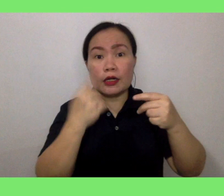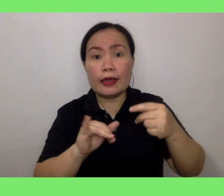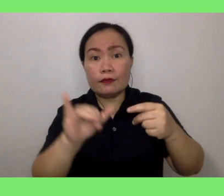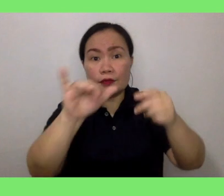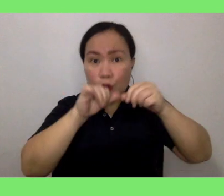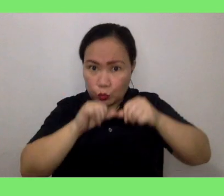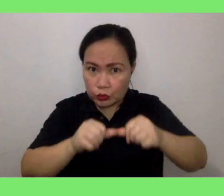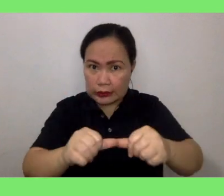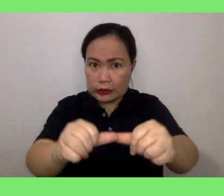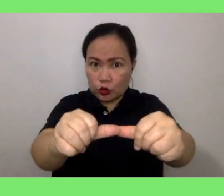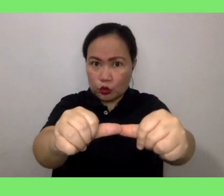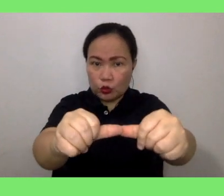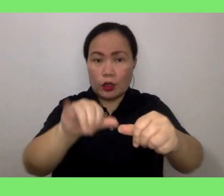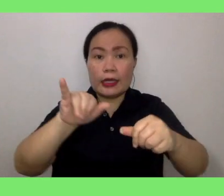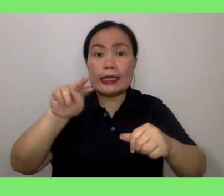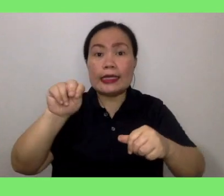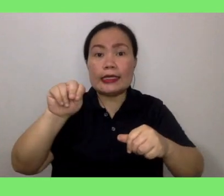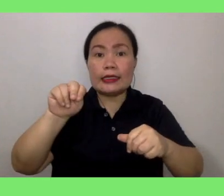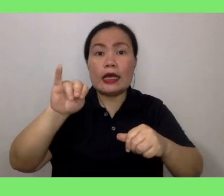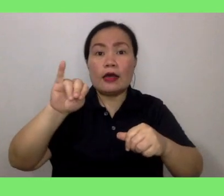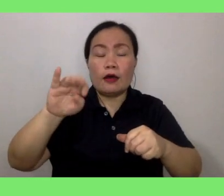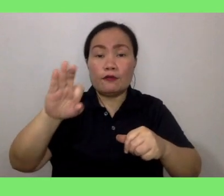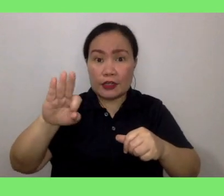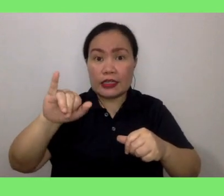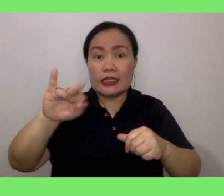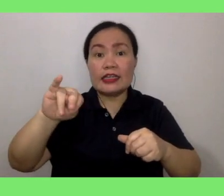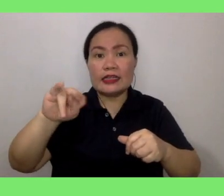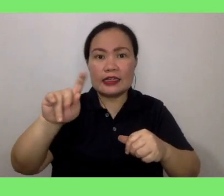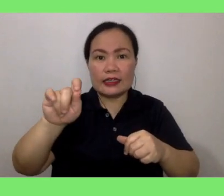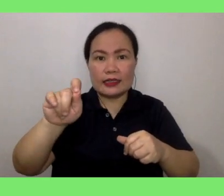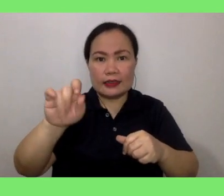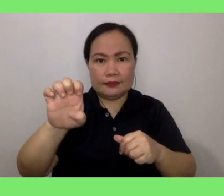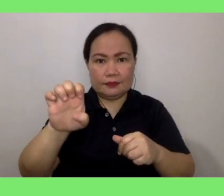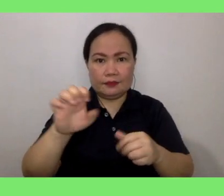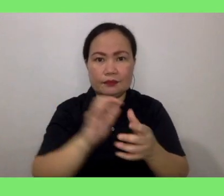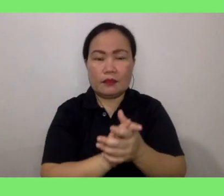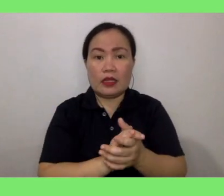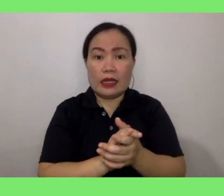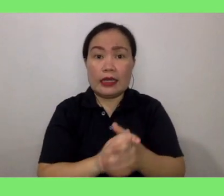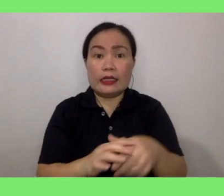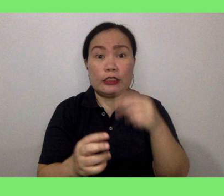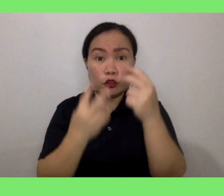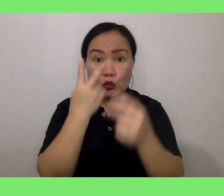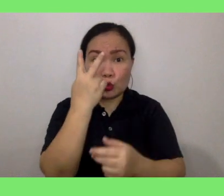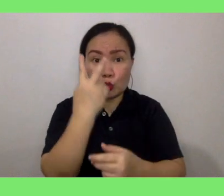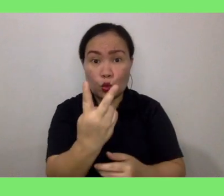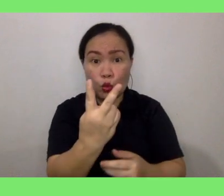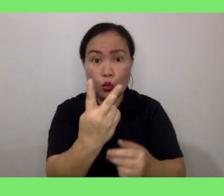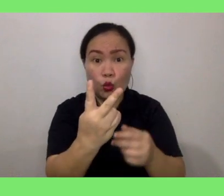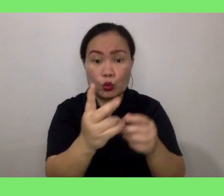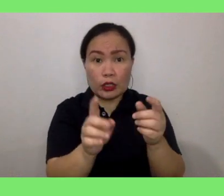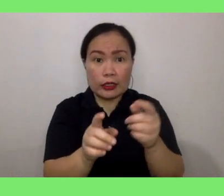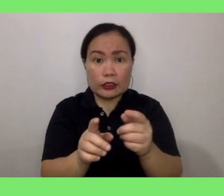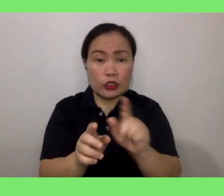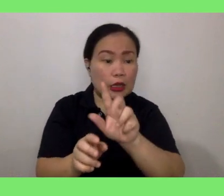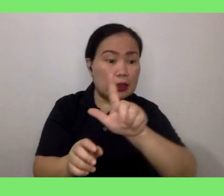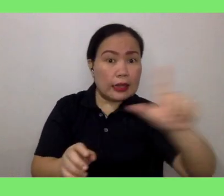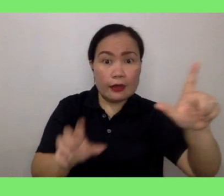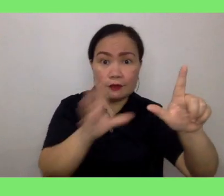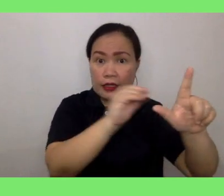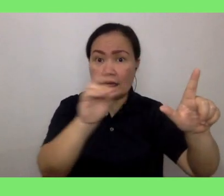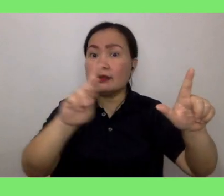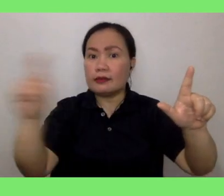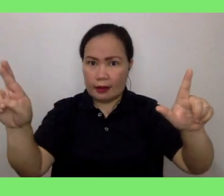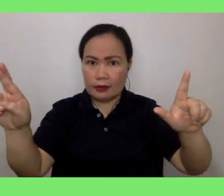niya. Okay. So, it extends infinitely in both directions. Kagaya nga po nitong example natin. It